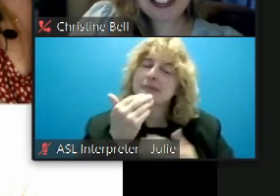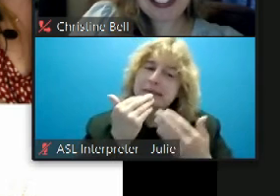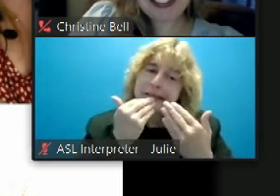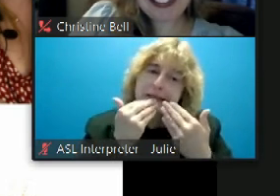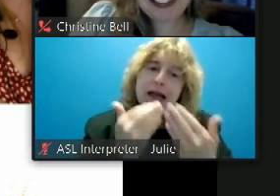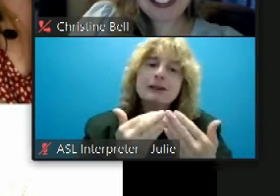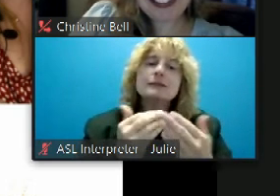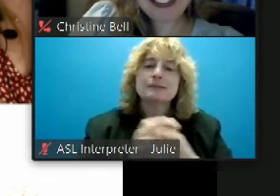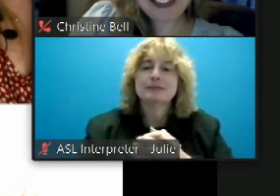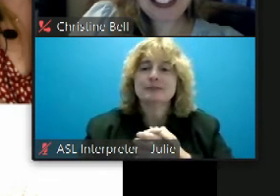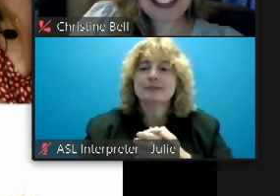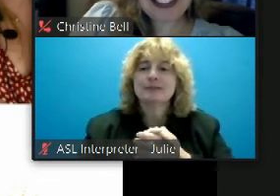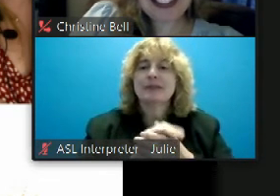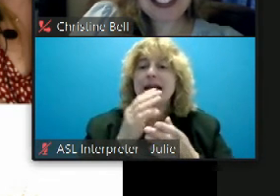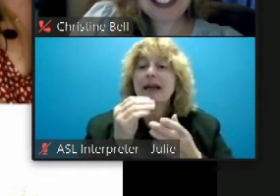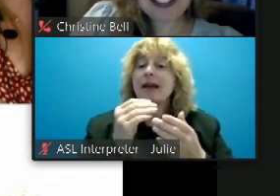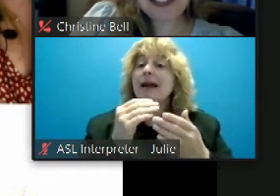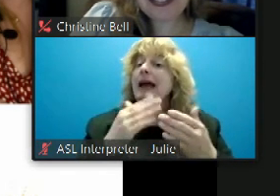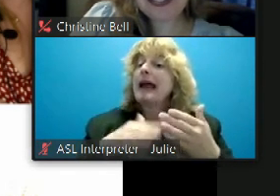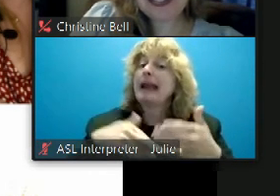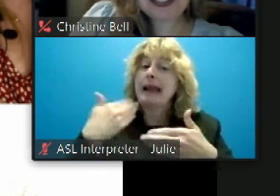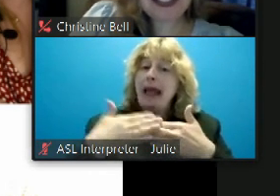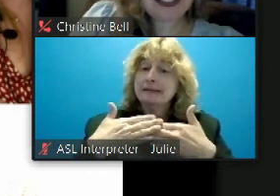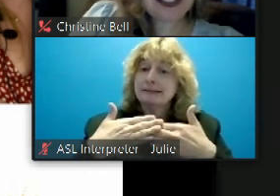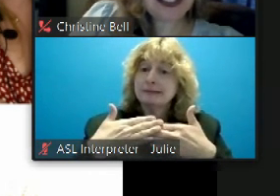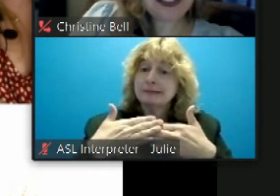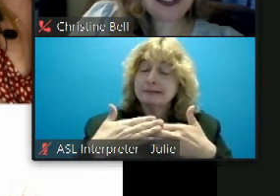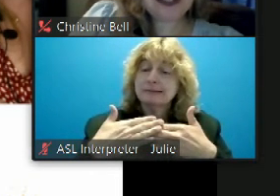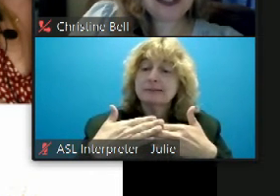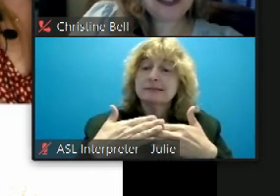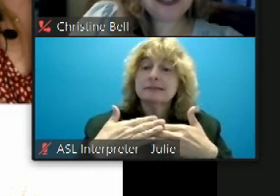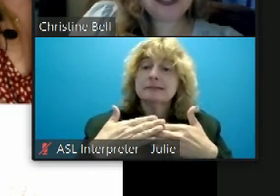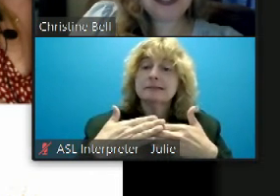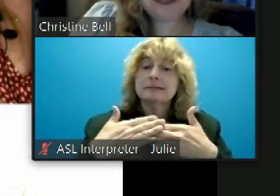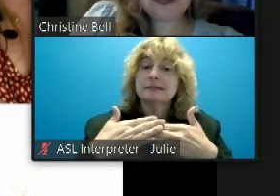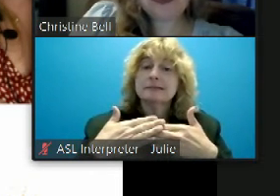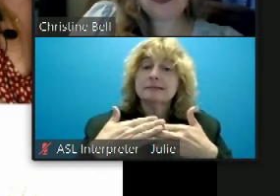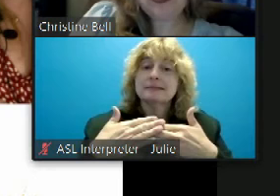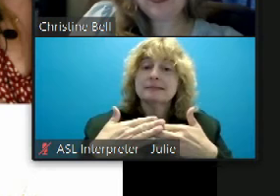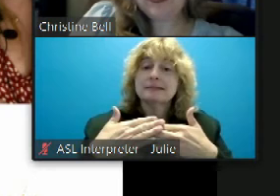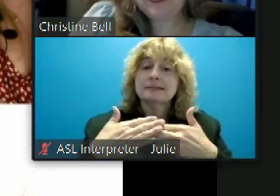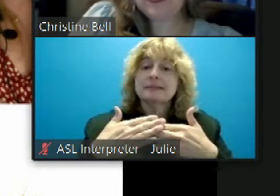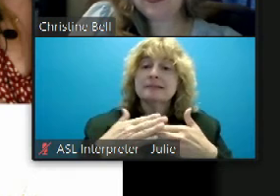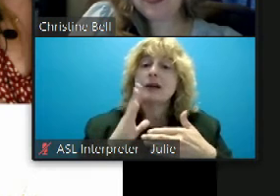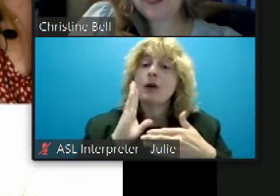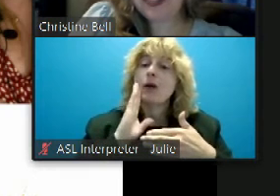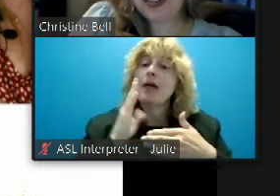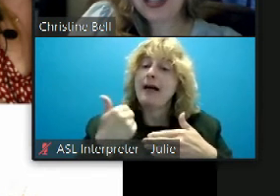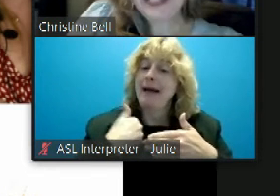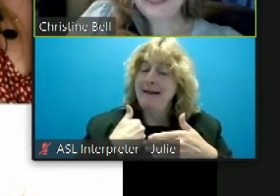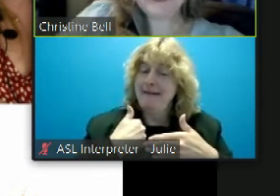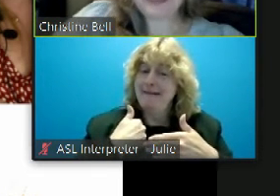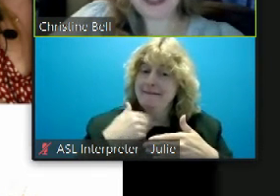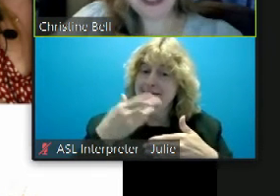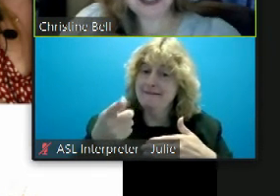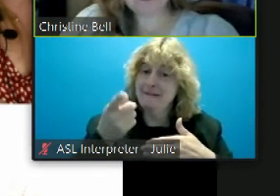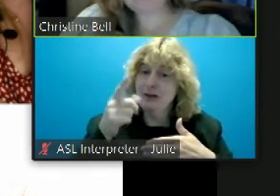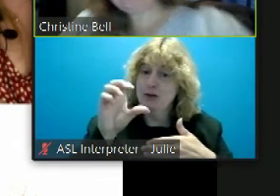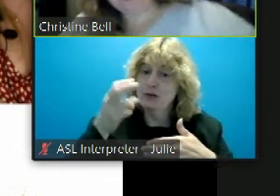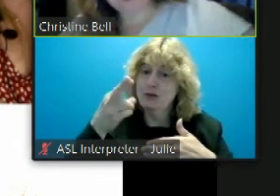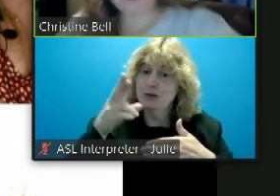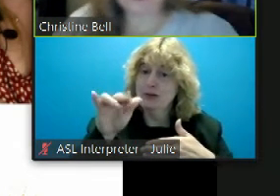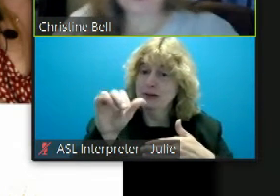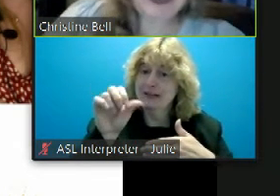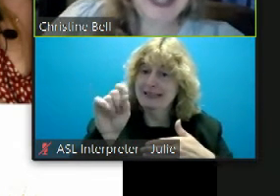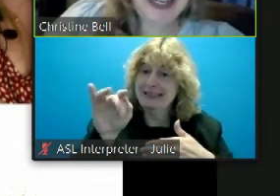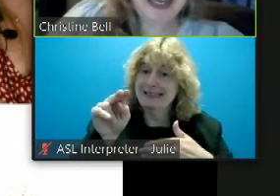up next, we will have... Sorry. Oops. Back to you, Christine. Thanks,